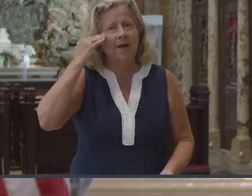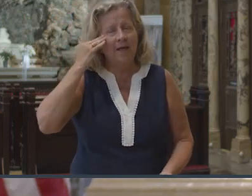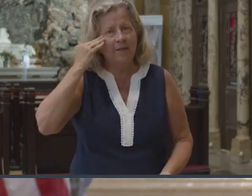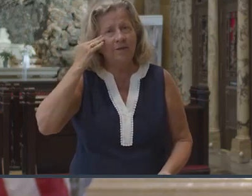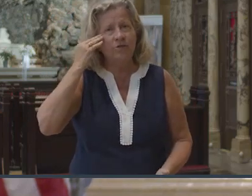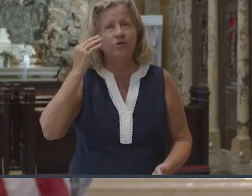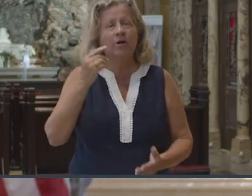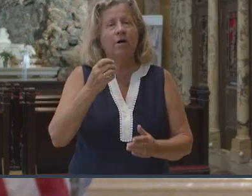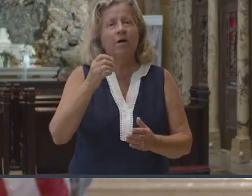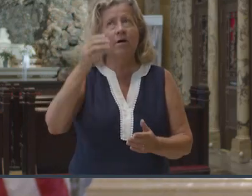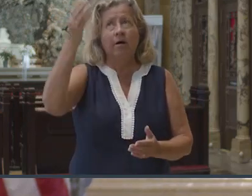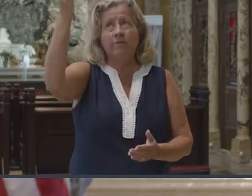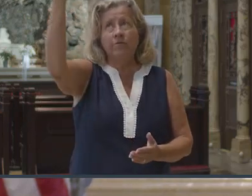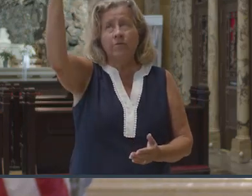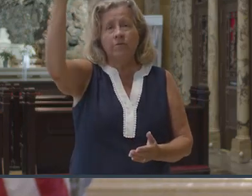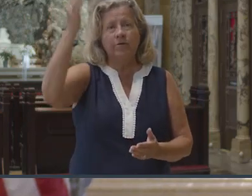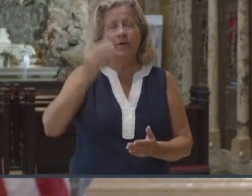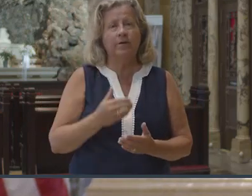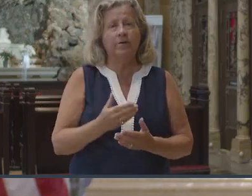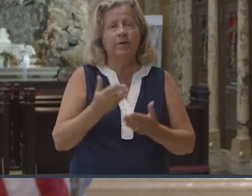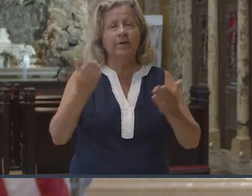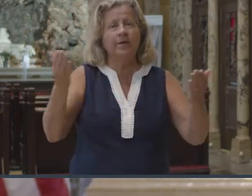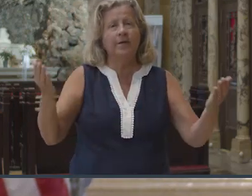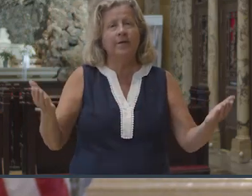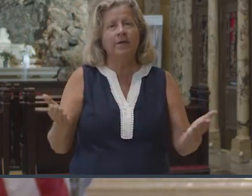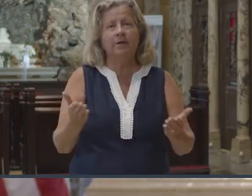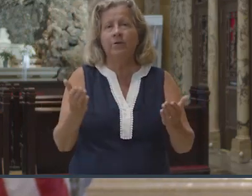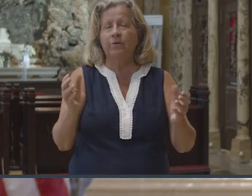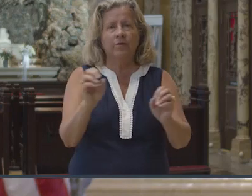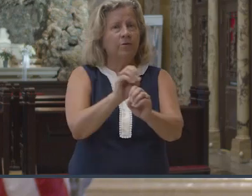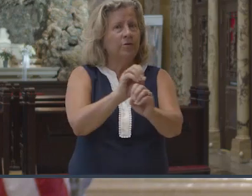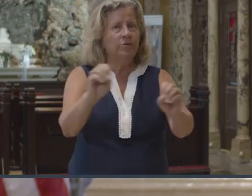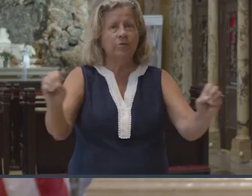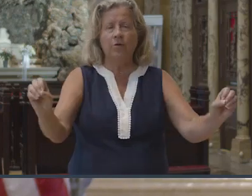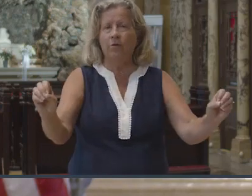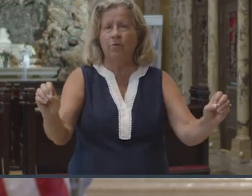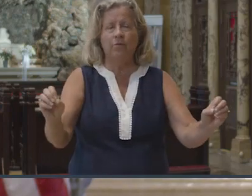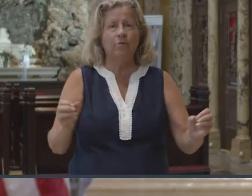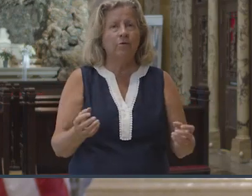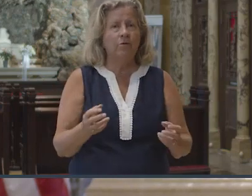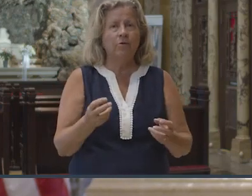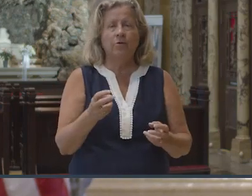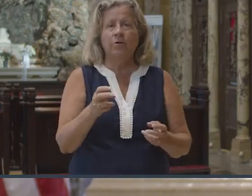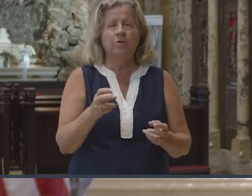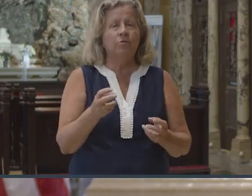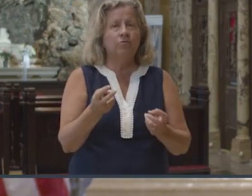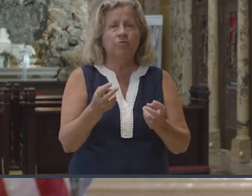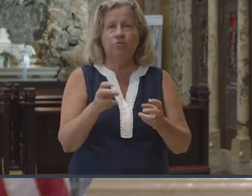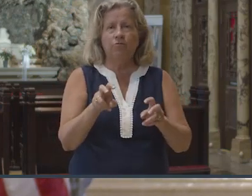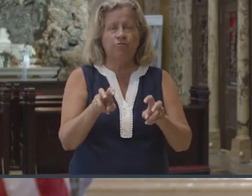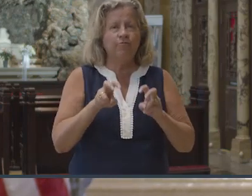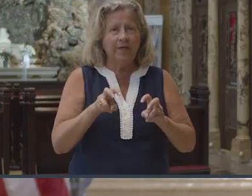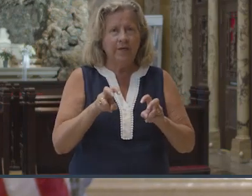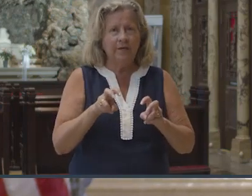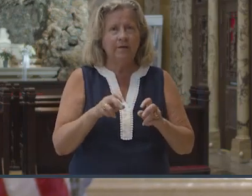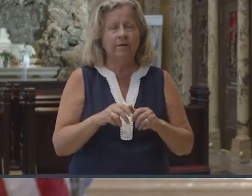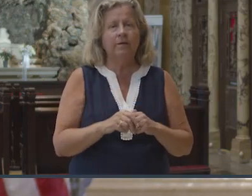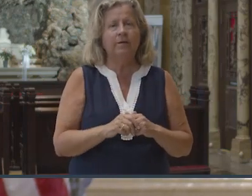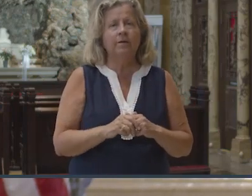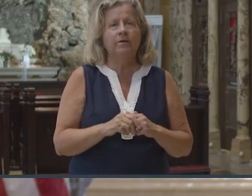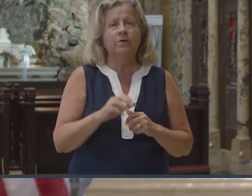Creator. Here there is not Greek and Jew, circumcision and